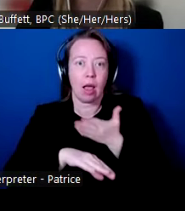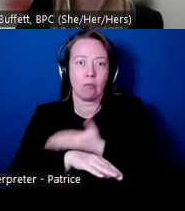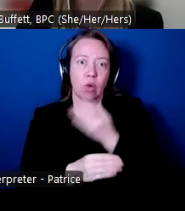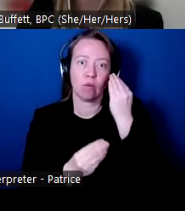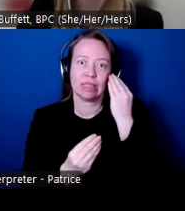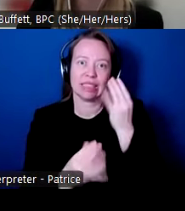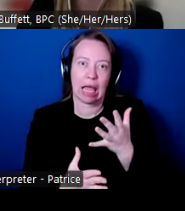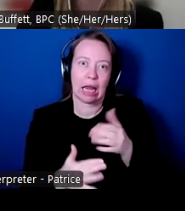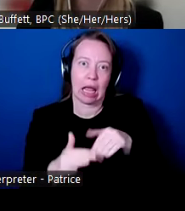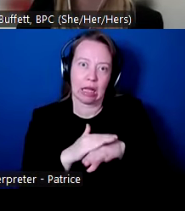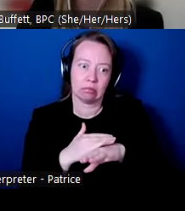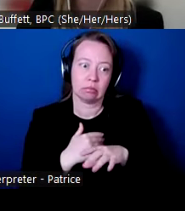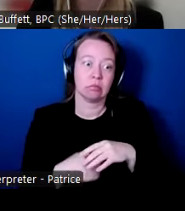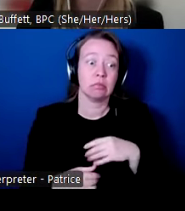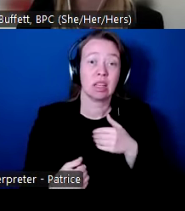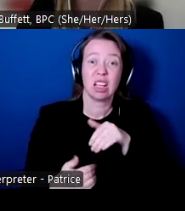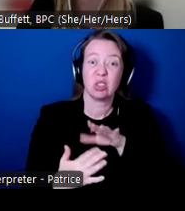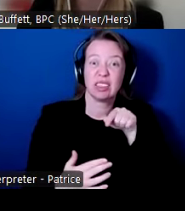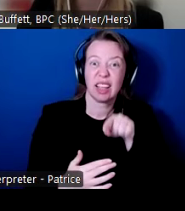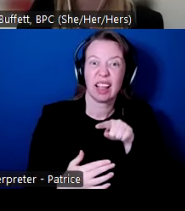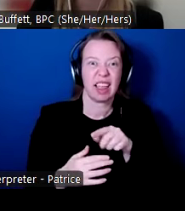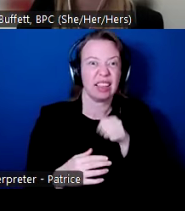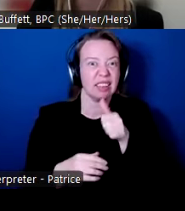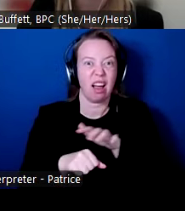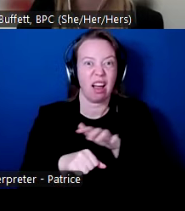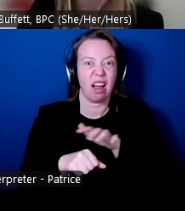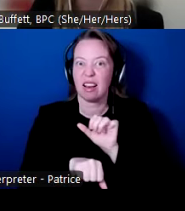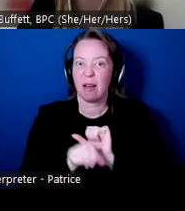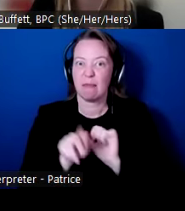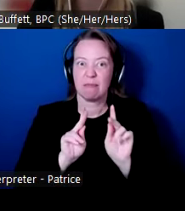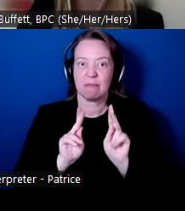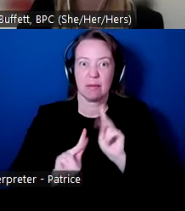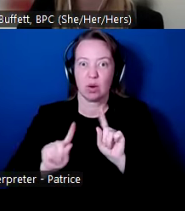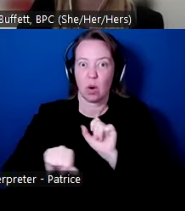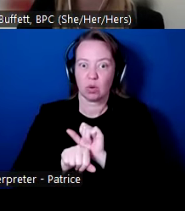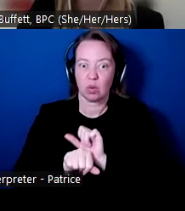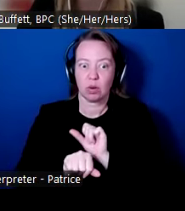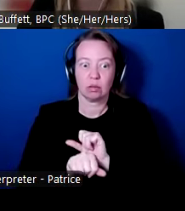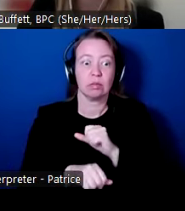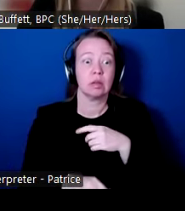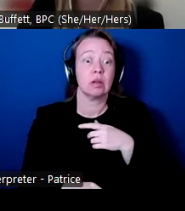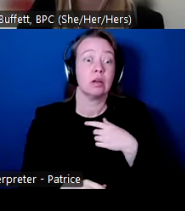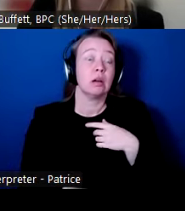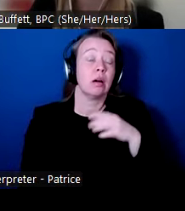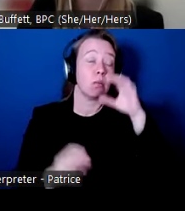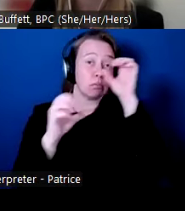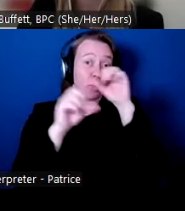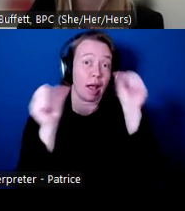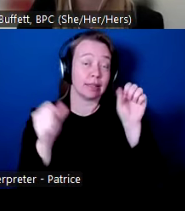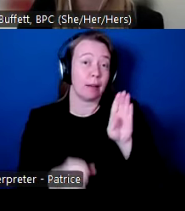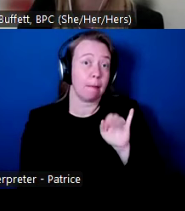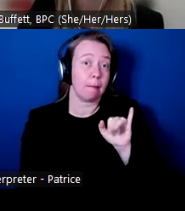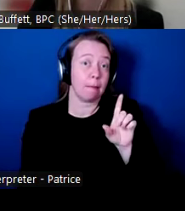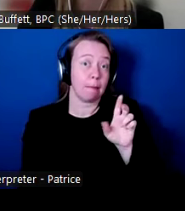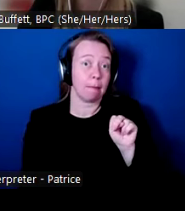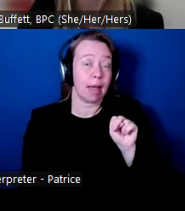Addressing the direct care workforce shortage has also been a priority of the administration. For example, President Biden issued an